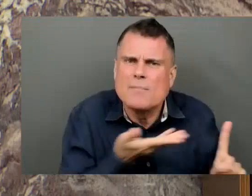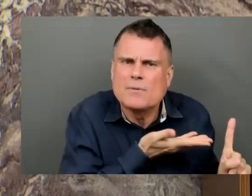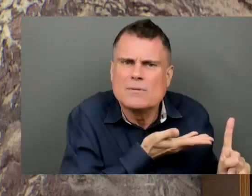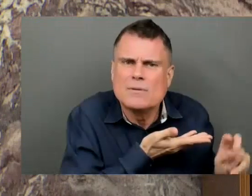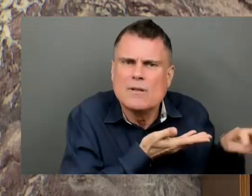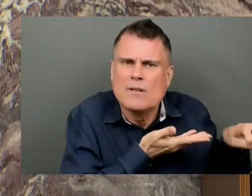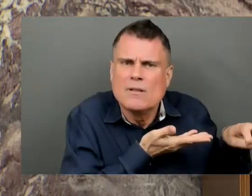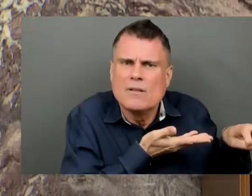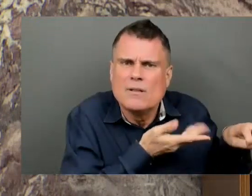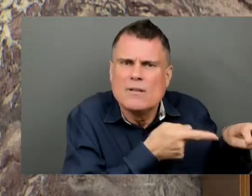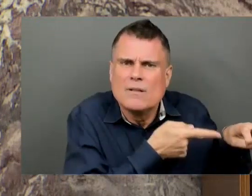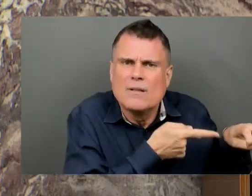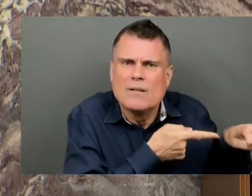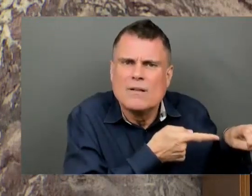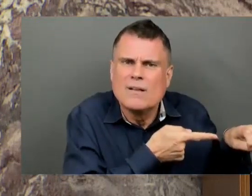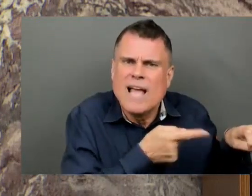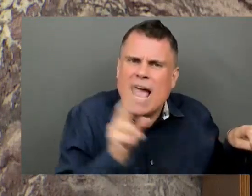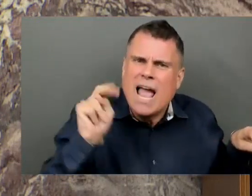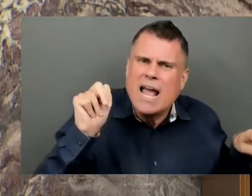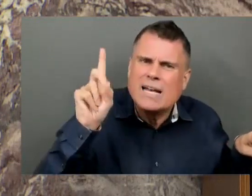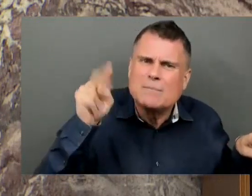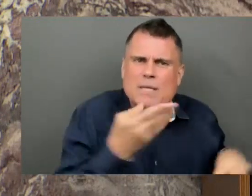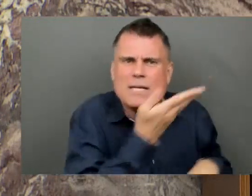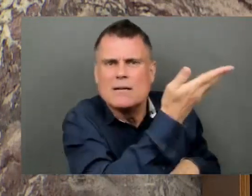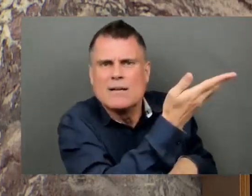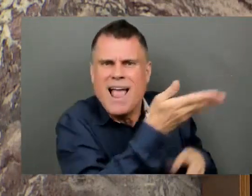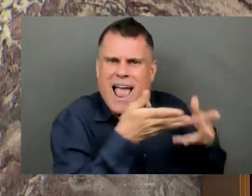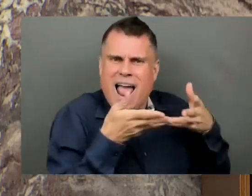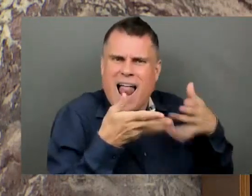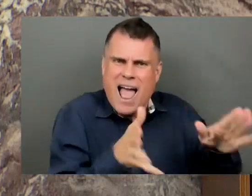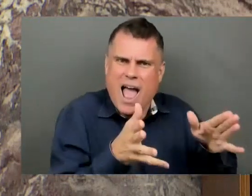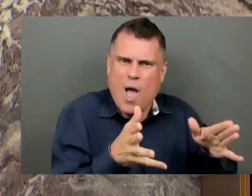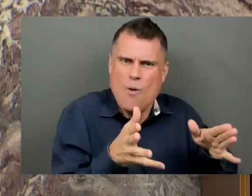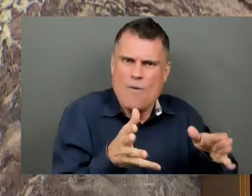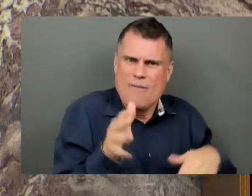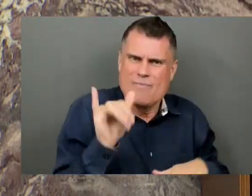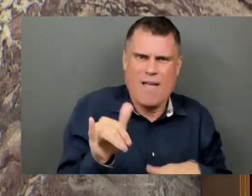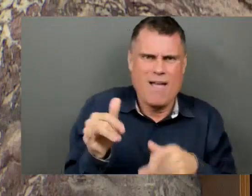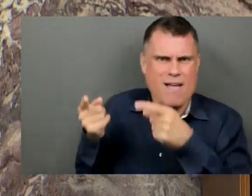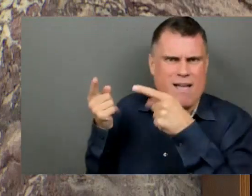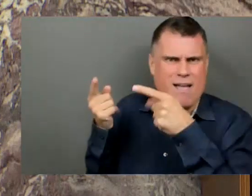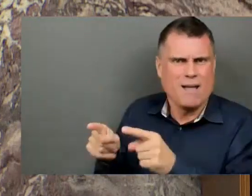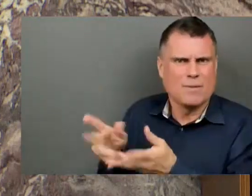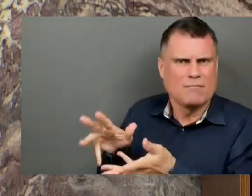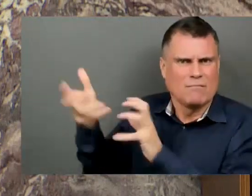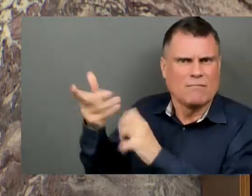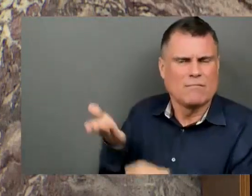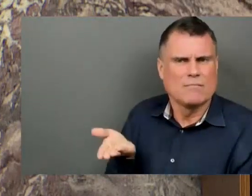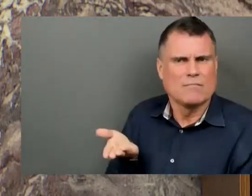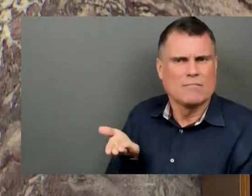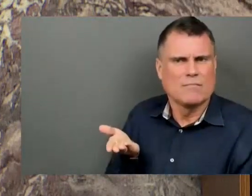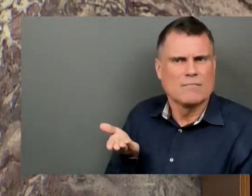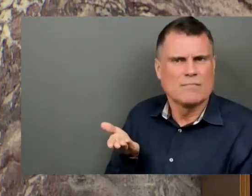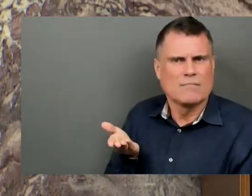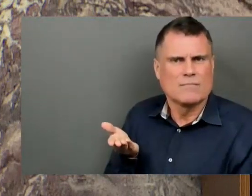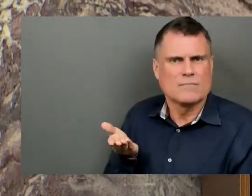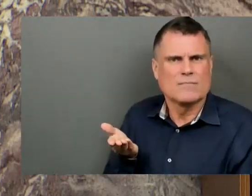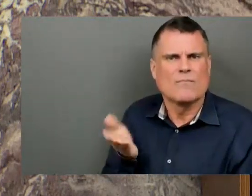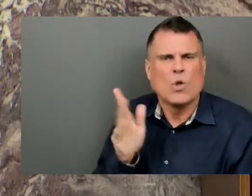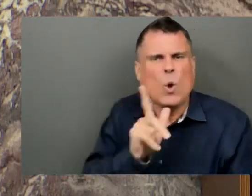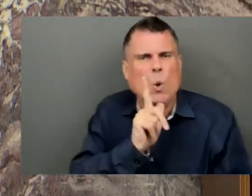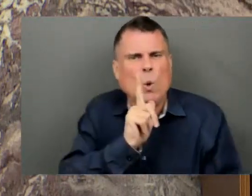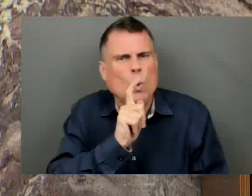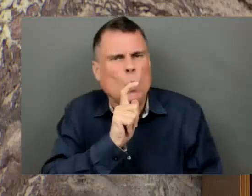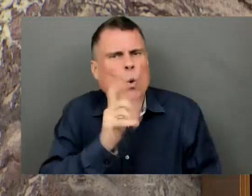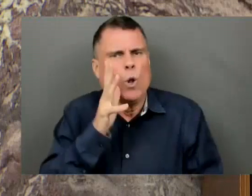happen? And who is going to take responsibility for this